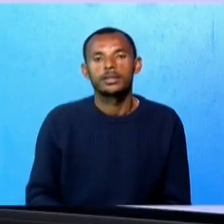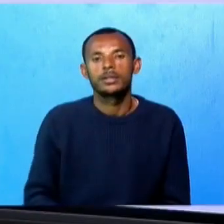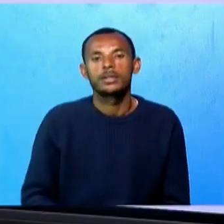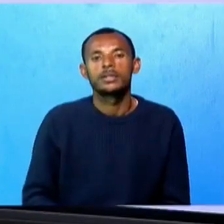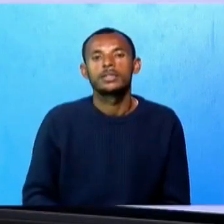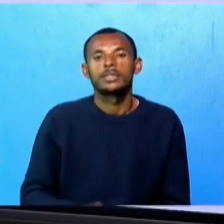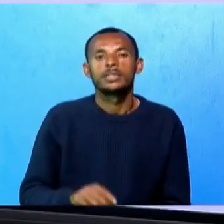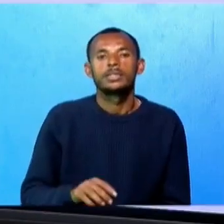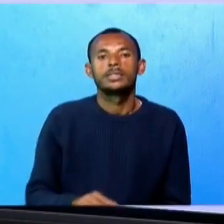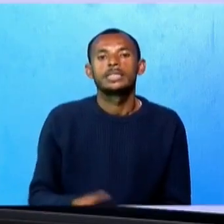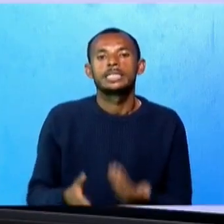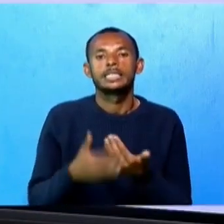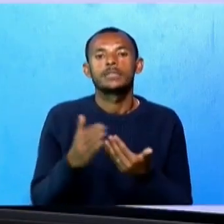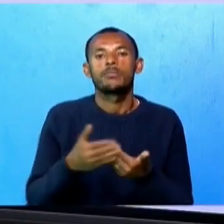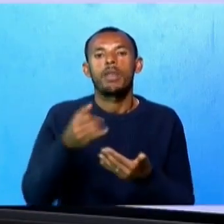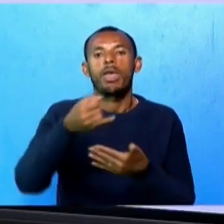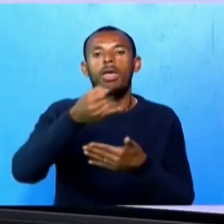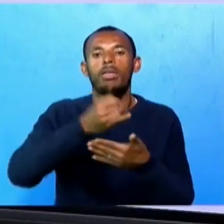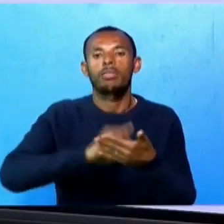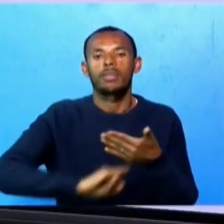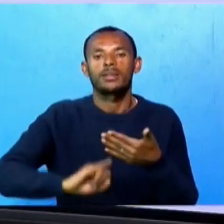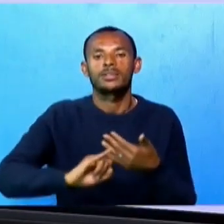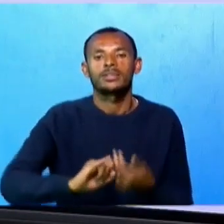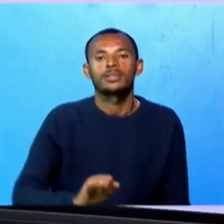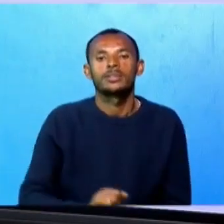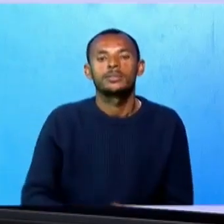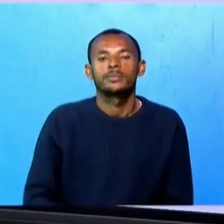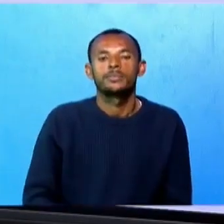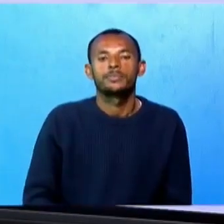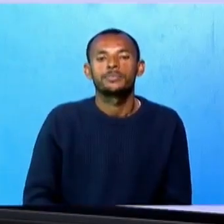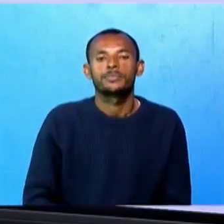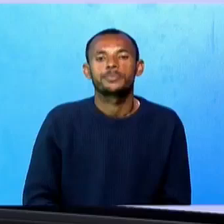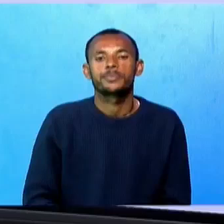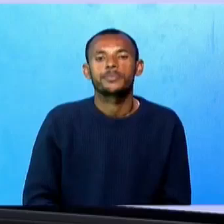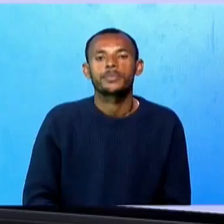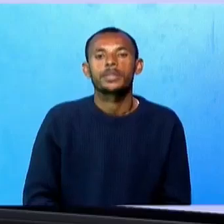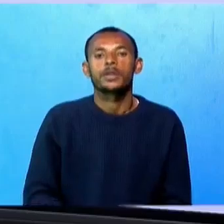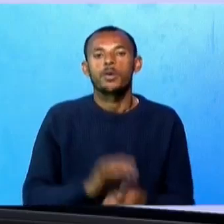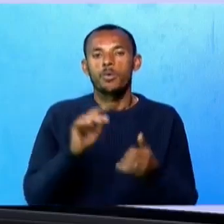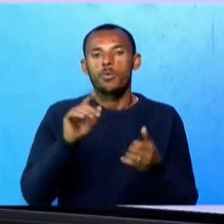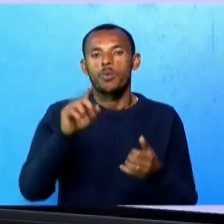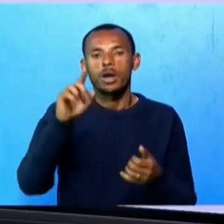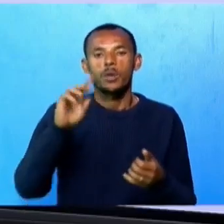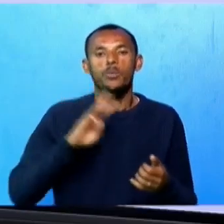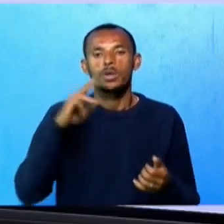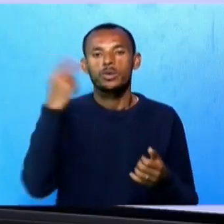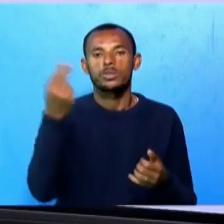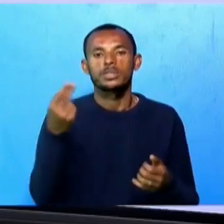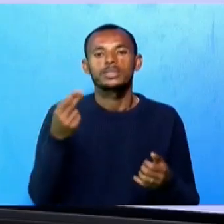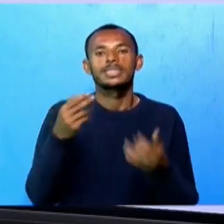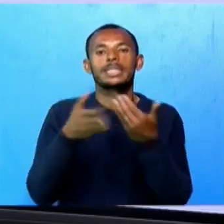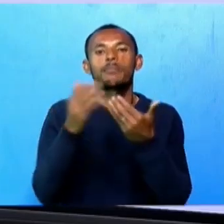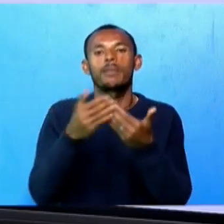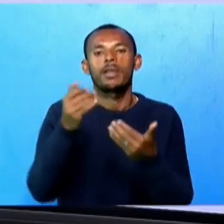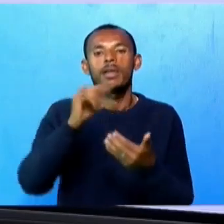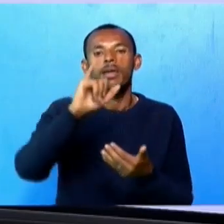Okay, one of the real-life application of rational number, we use it in simple interest.